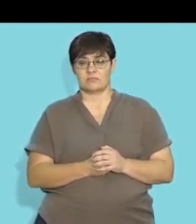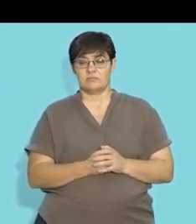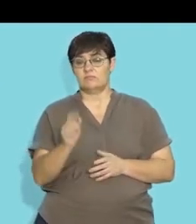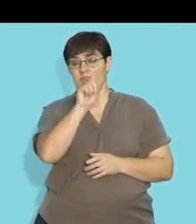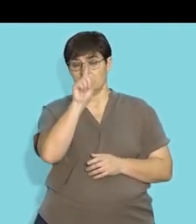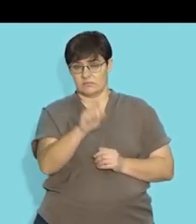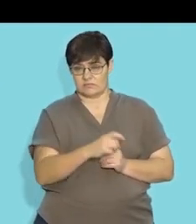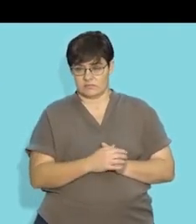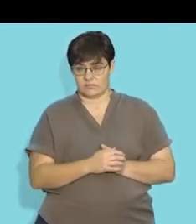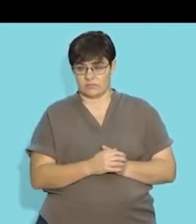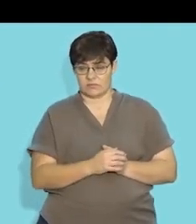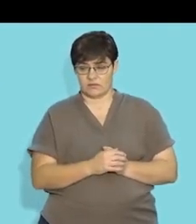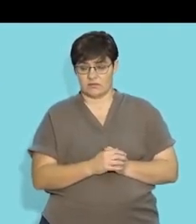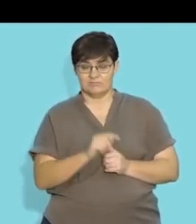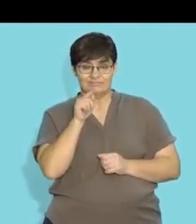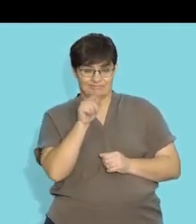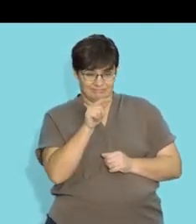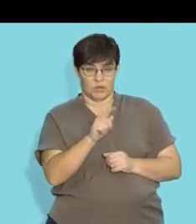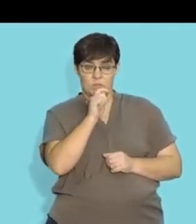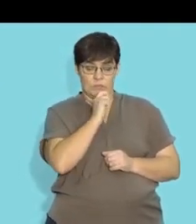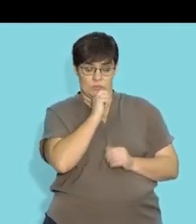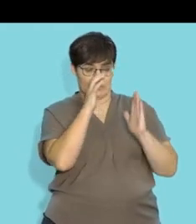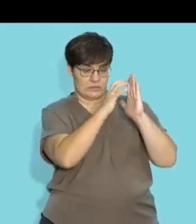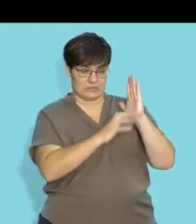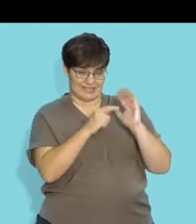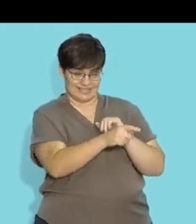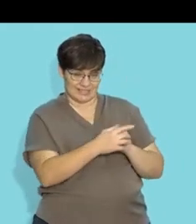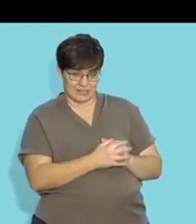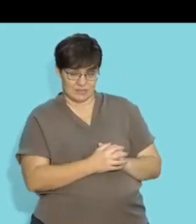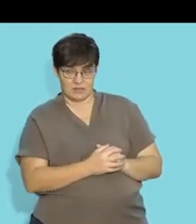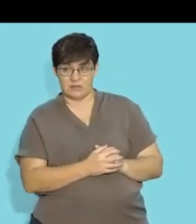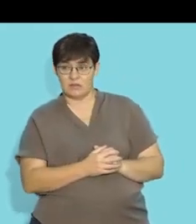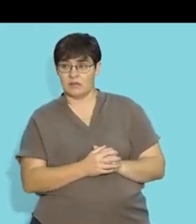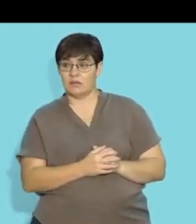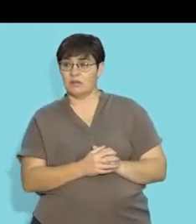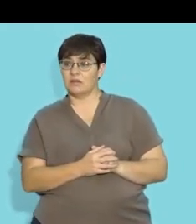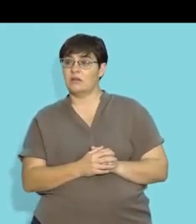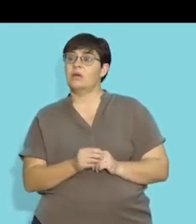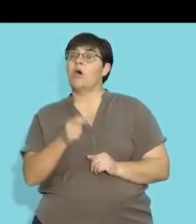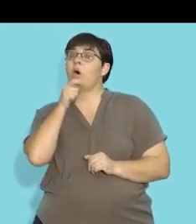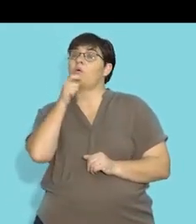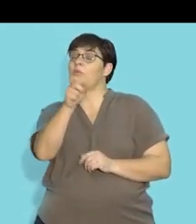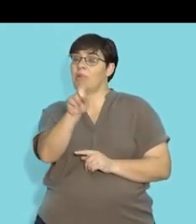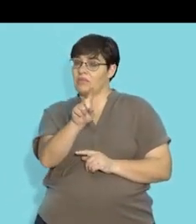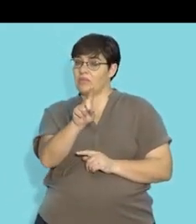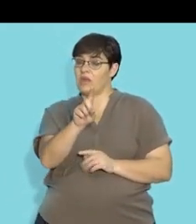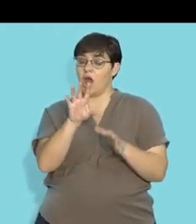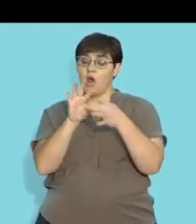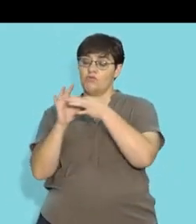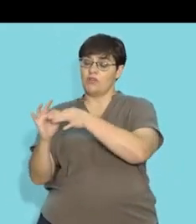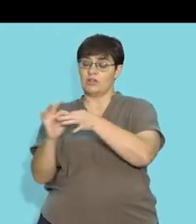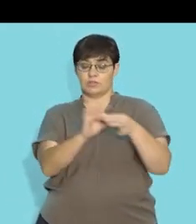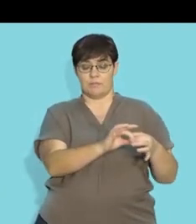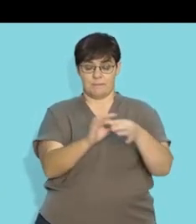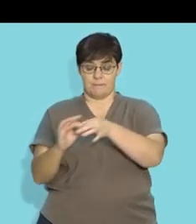Questions. Use the scatter plot to comment on the strength of the